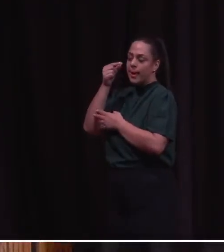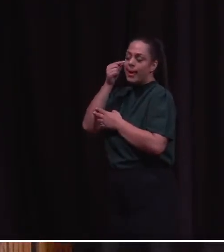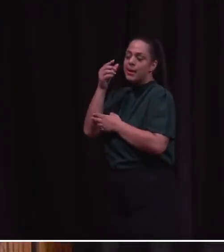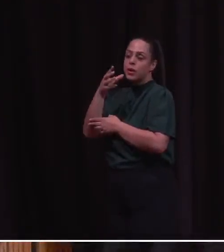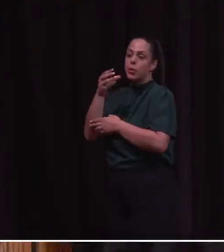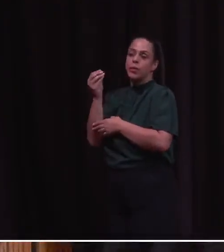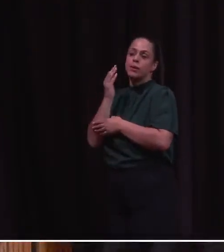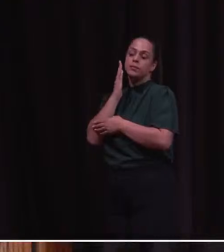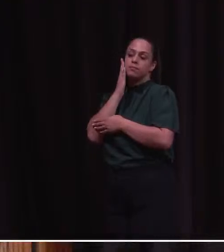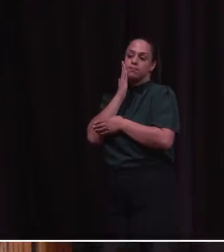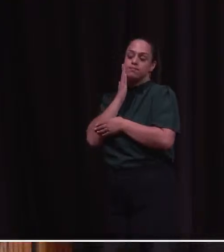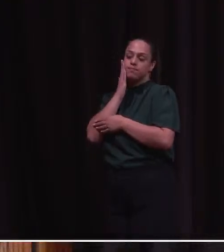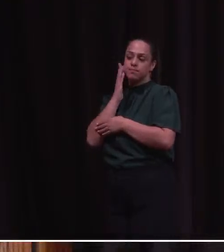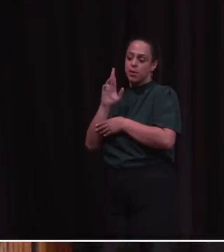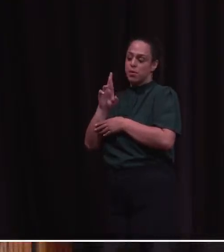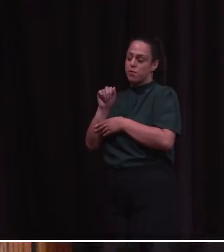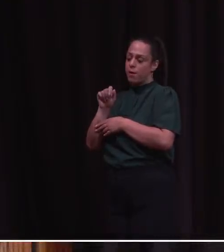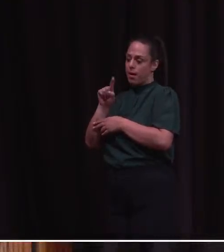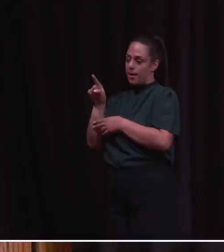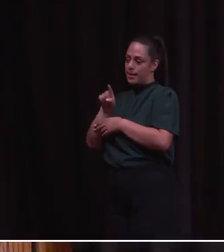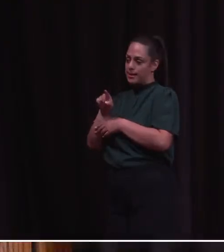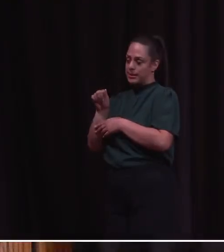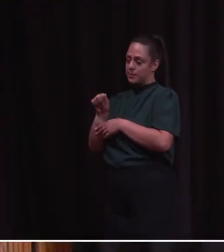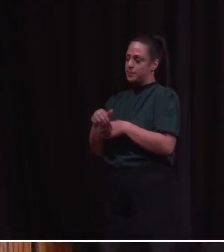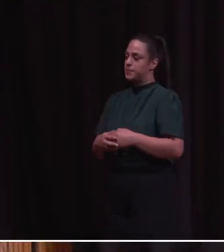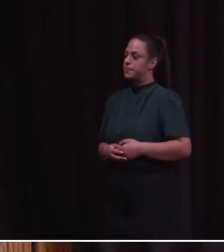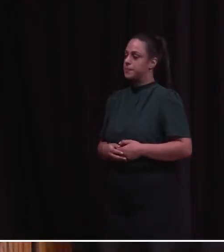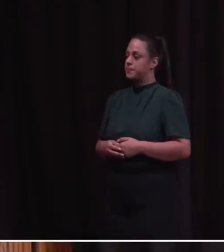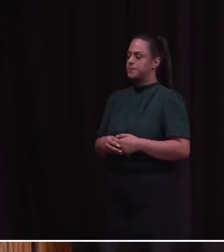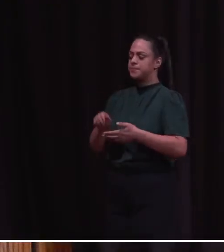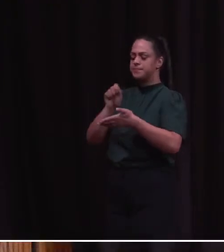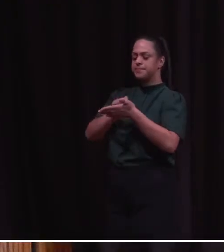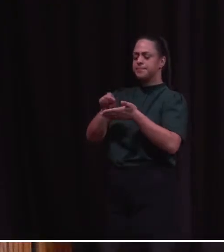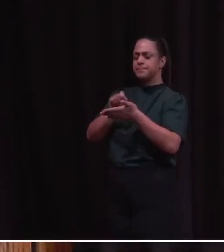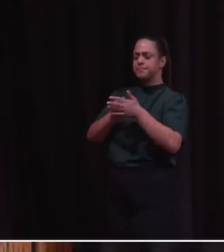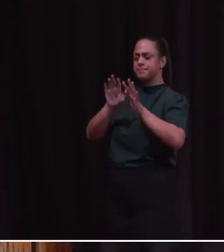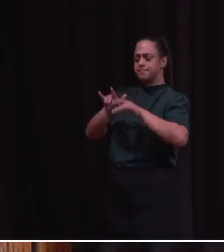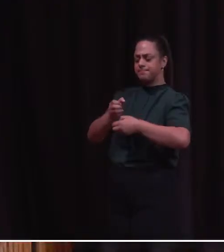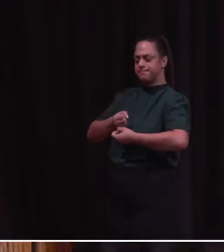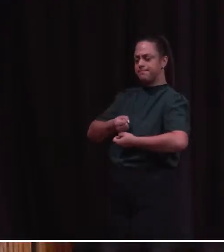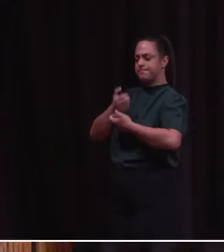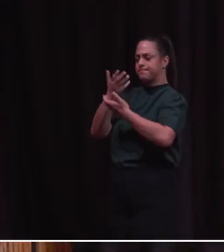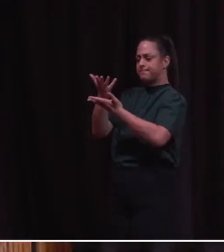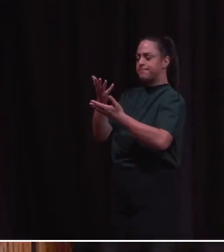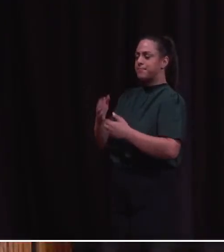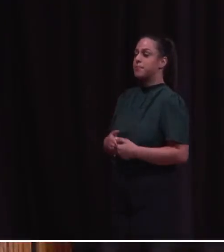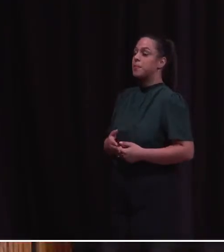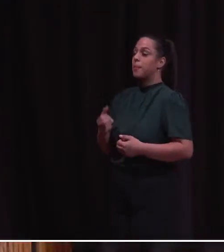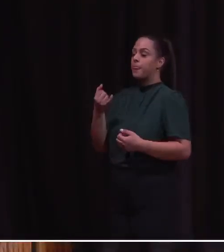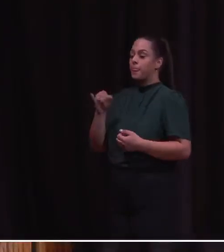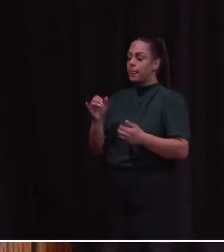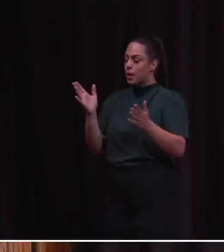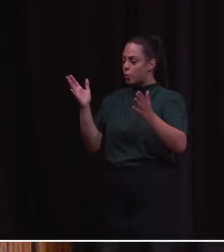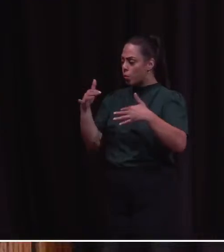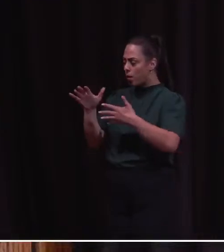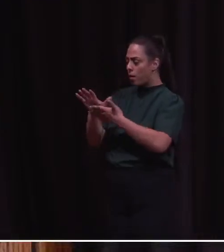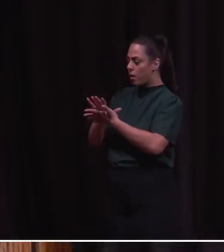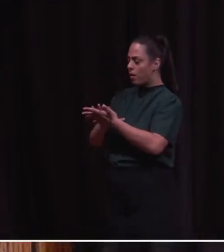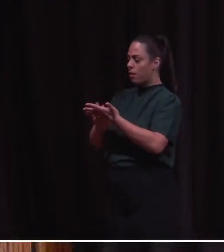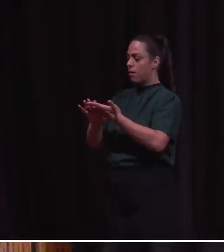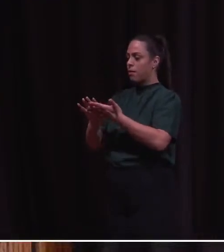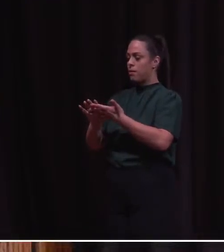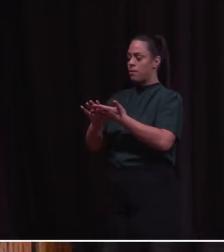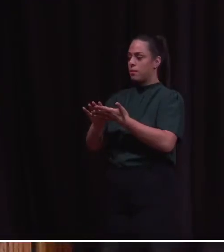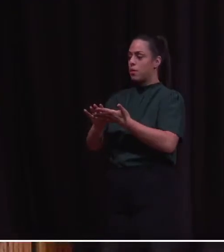She wrote, an ambiguously gendered white body needed to be corrected to retain